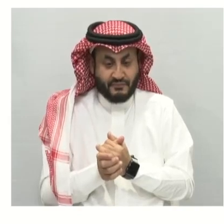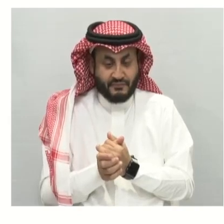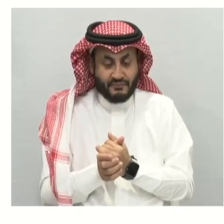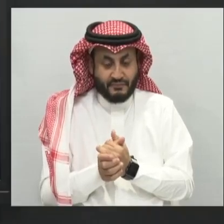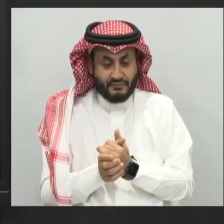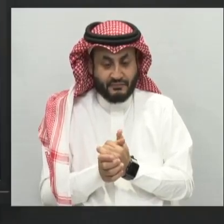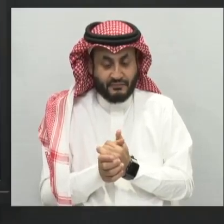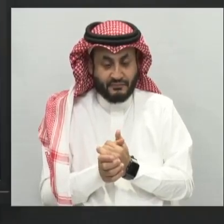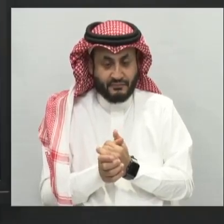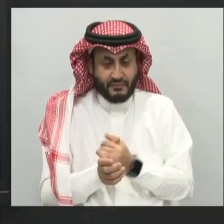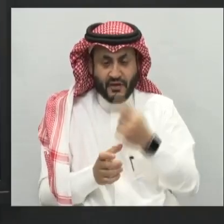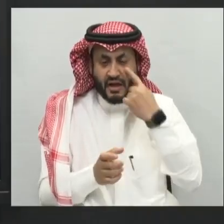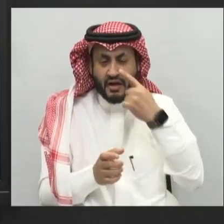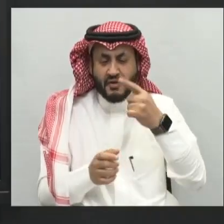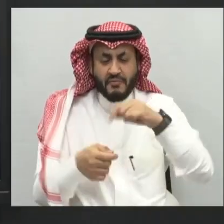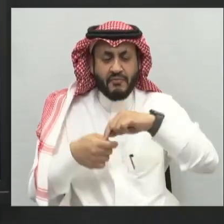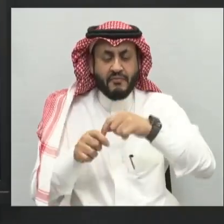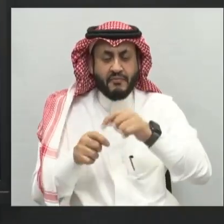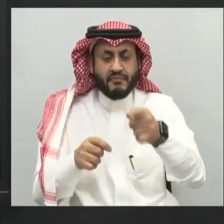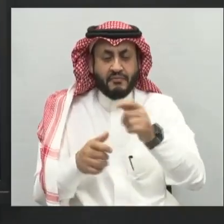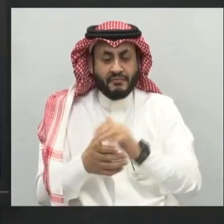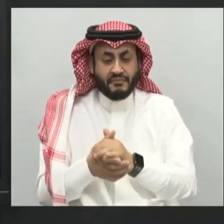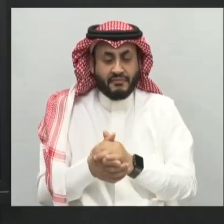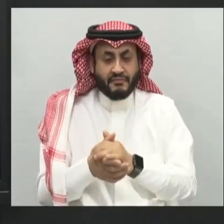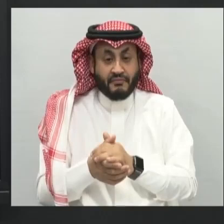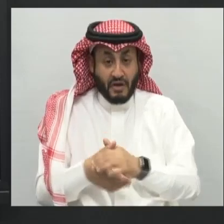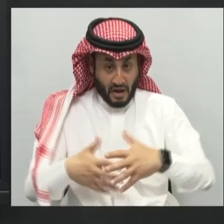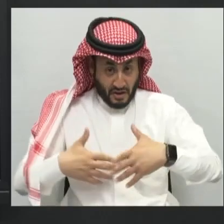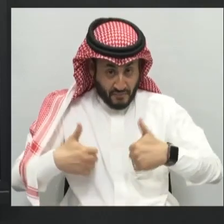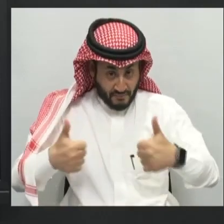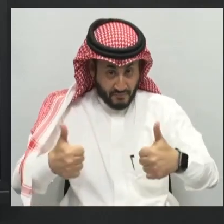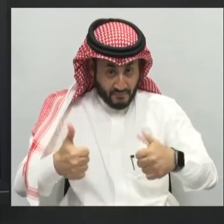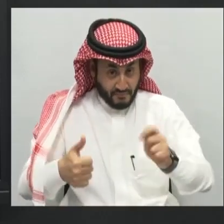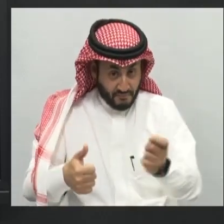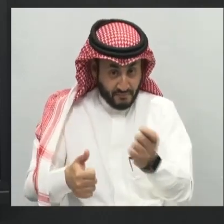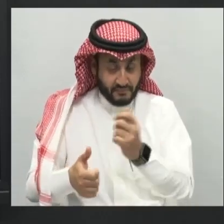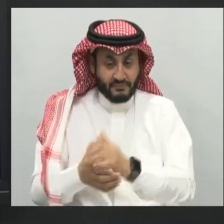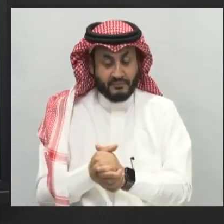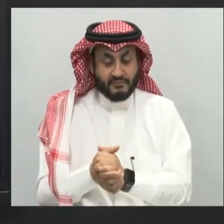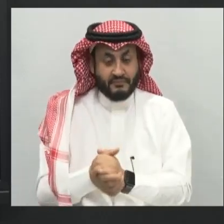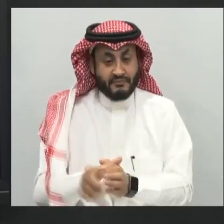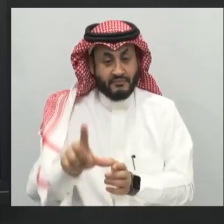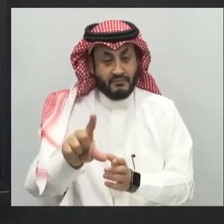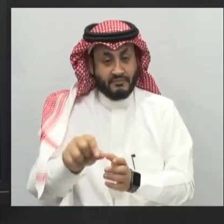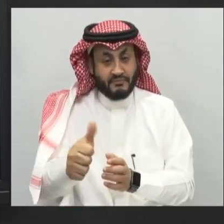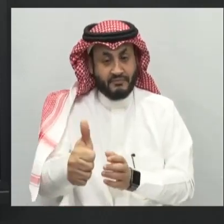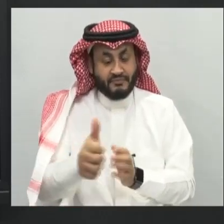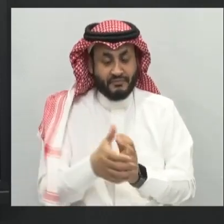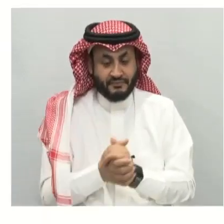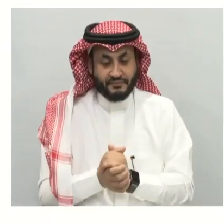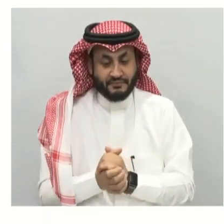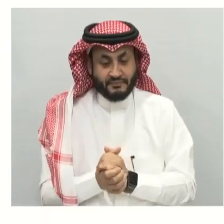Okay. Show me your pencils. How proud are you of yourself and your writing? Excellent job.